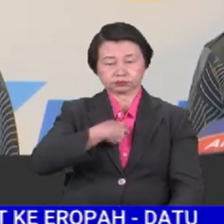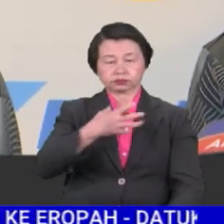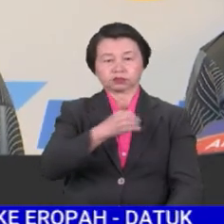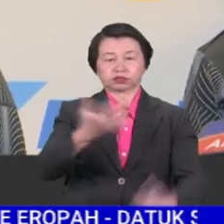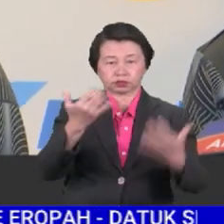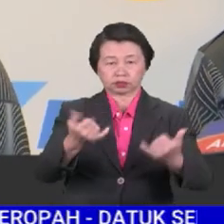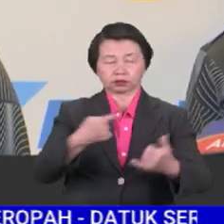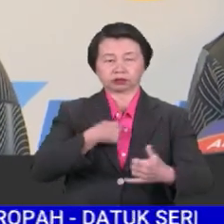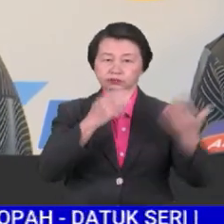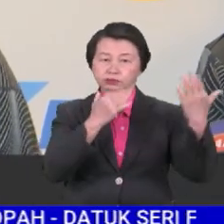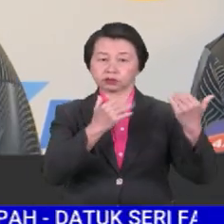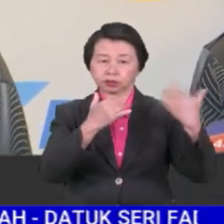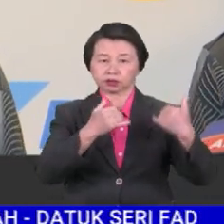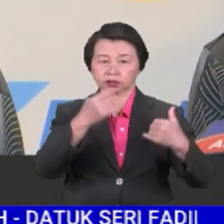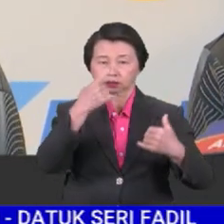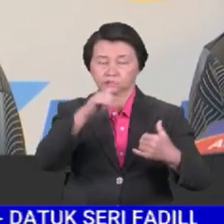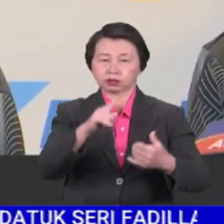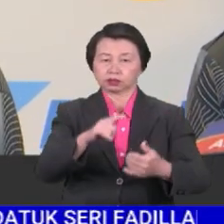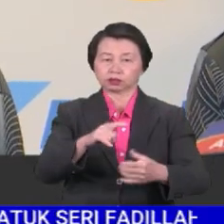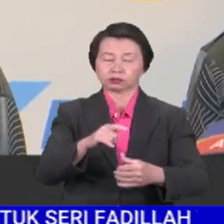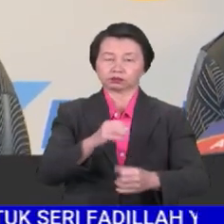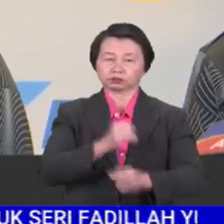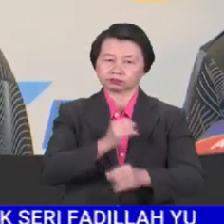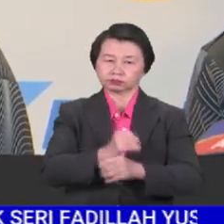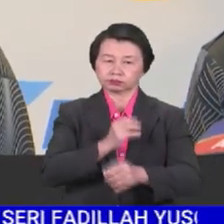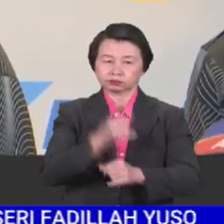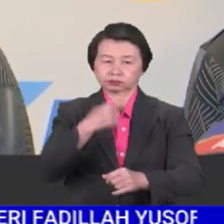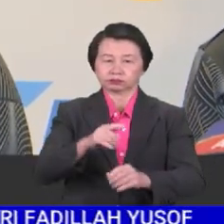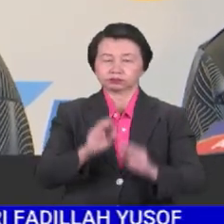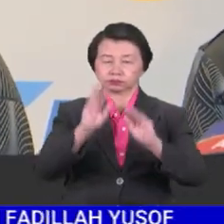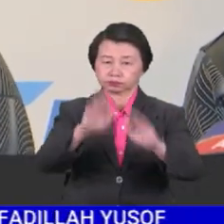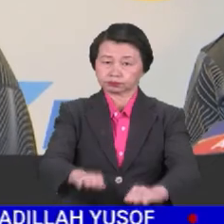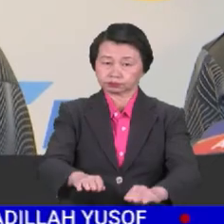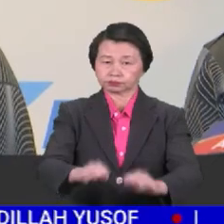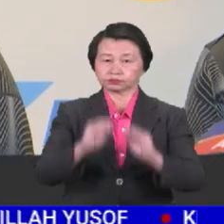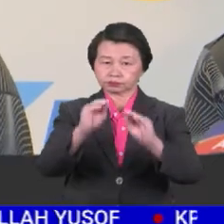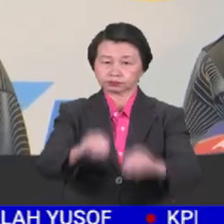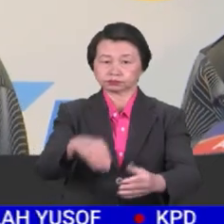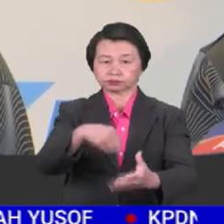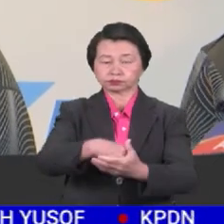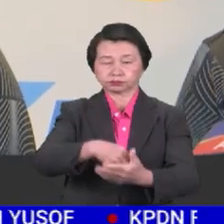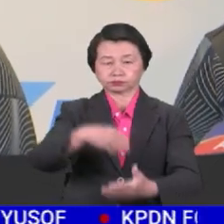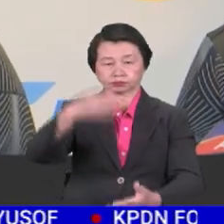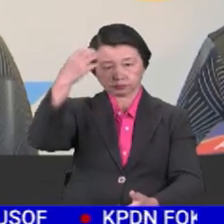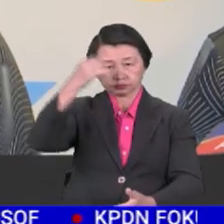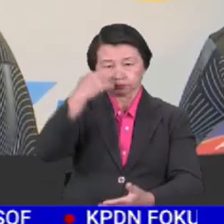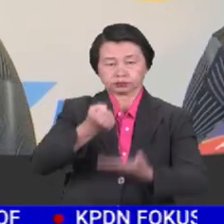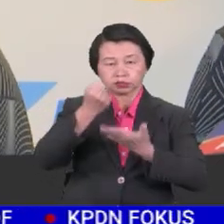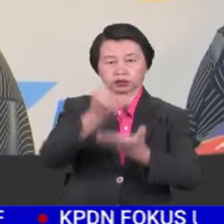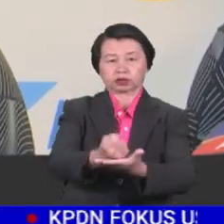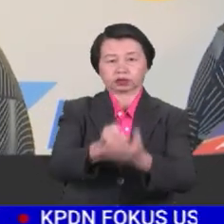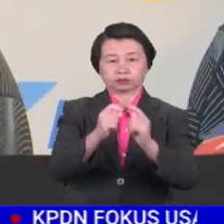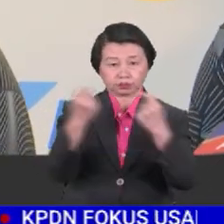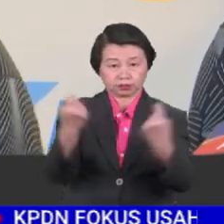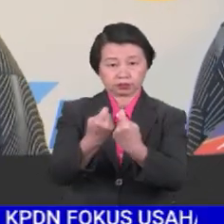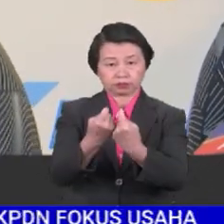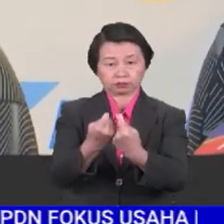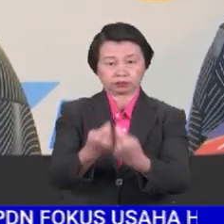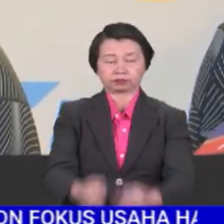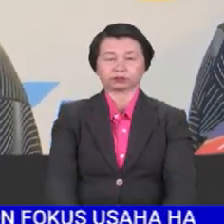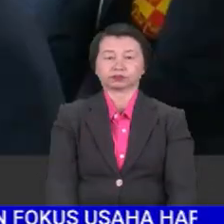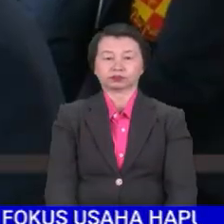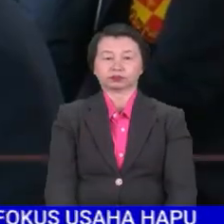hope to contribute to the expectation of the club and also to help the, to achieve the